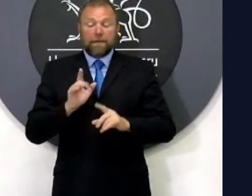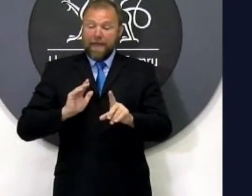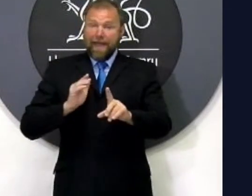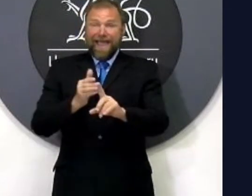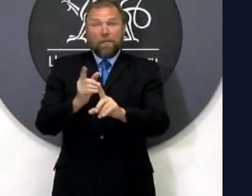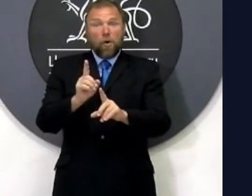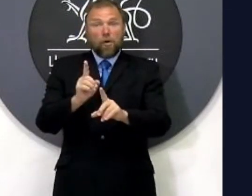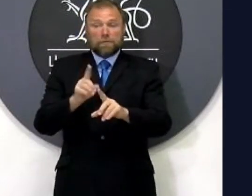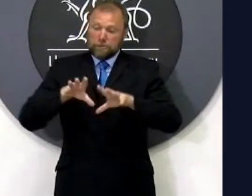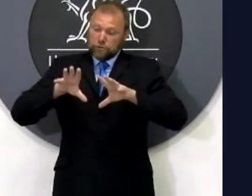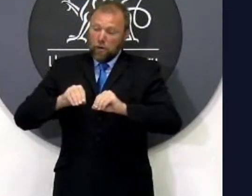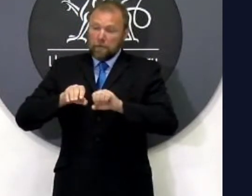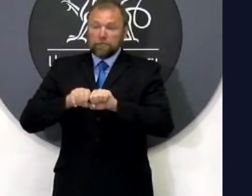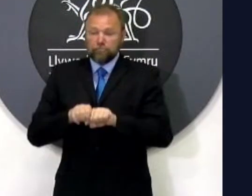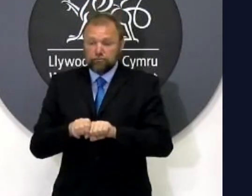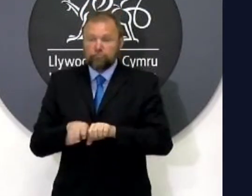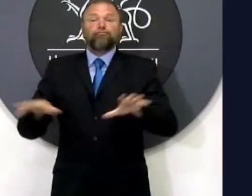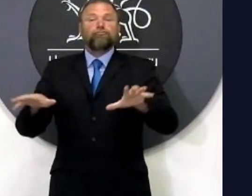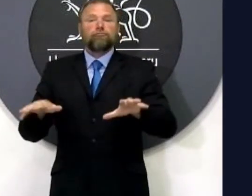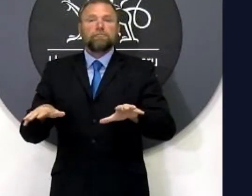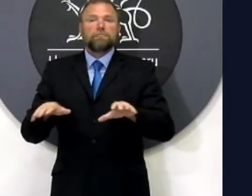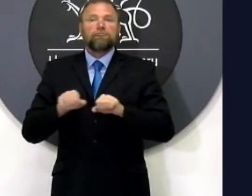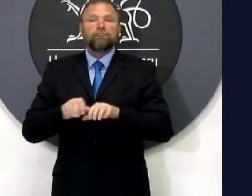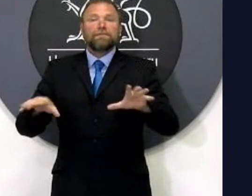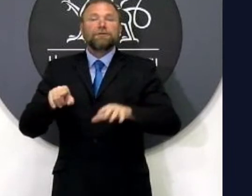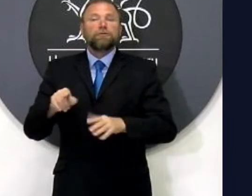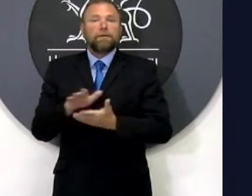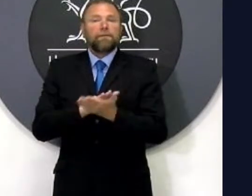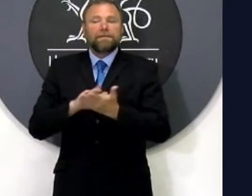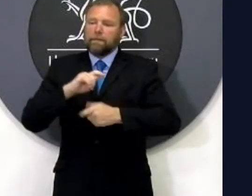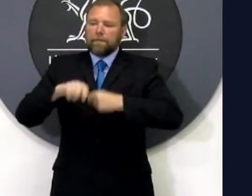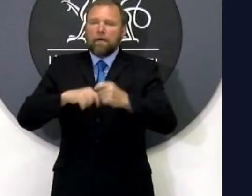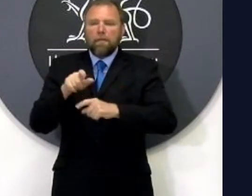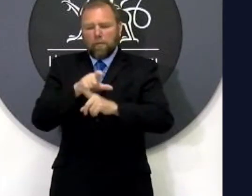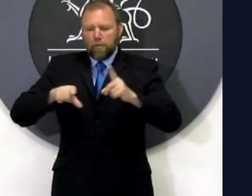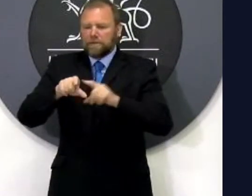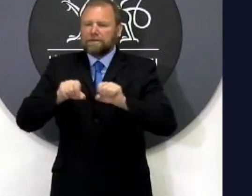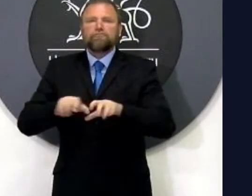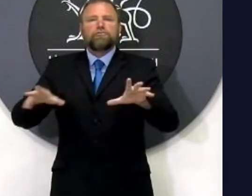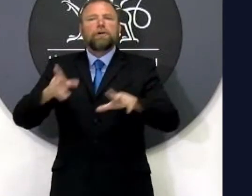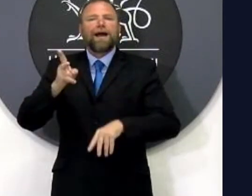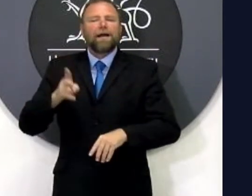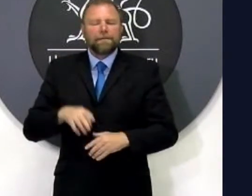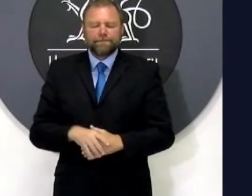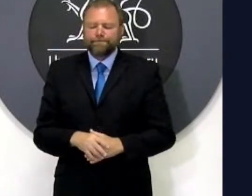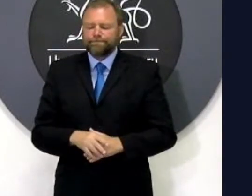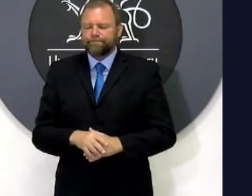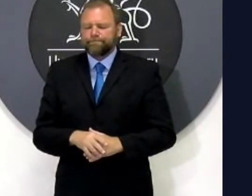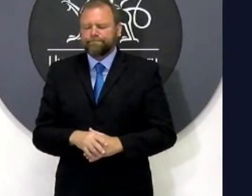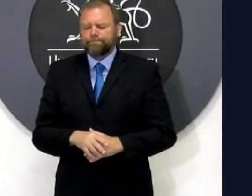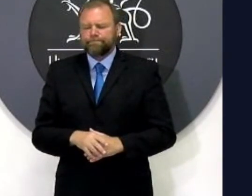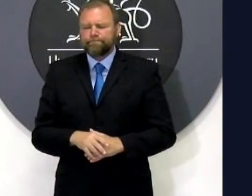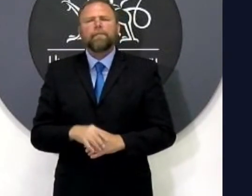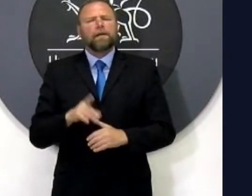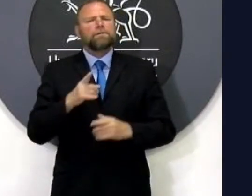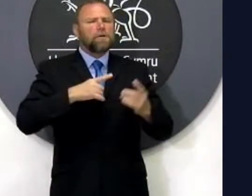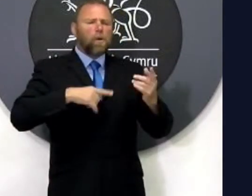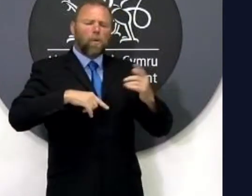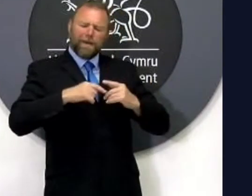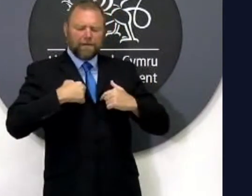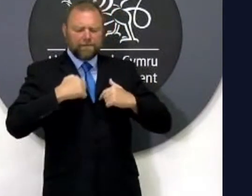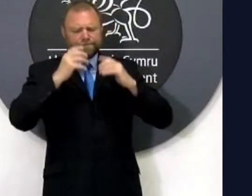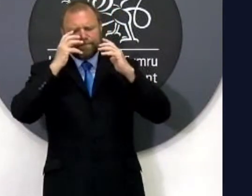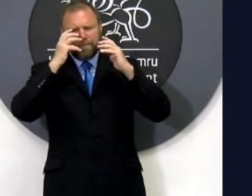transmission so that we don't get widespread community transmission here in Wales. Well, why do we worry about variants, any